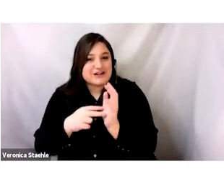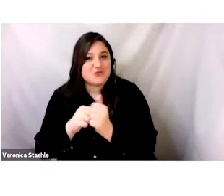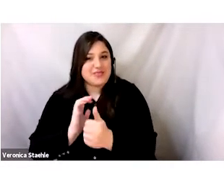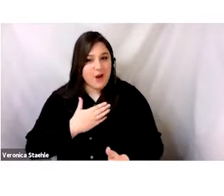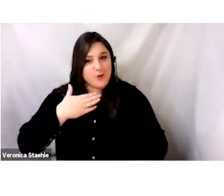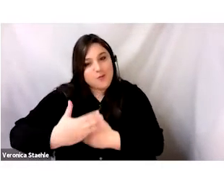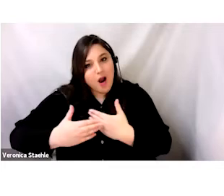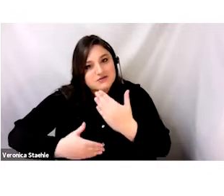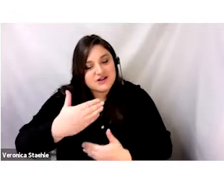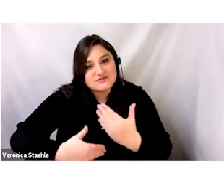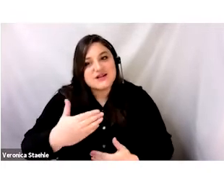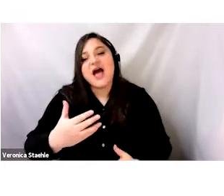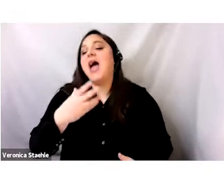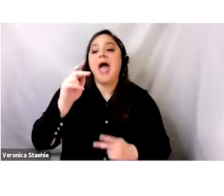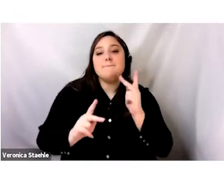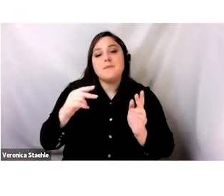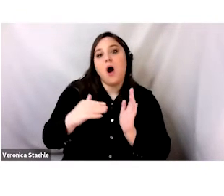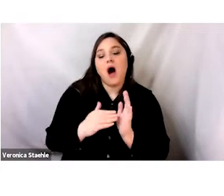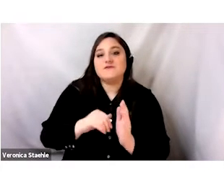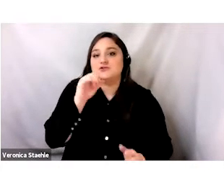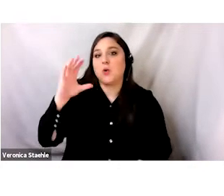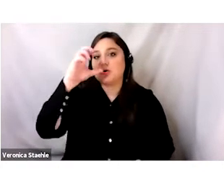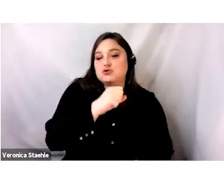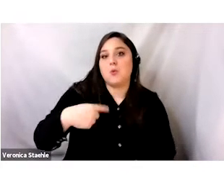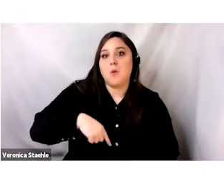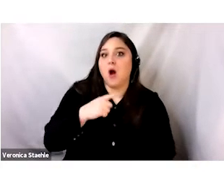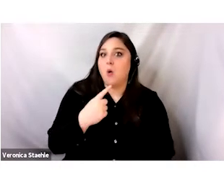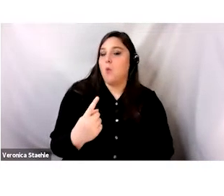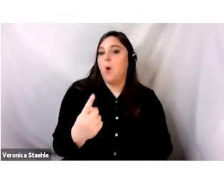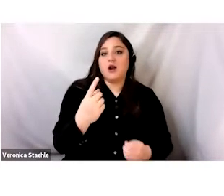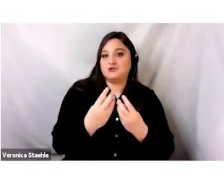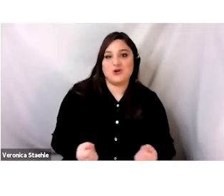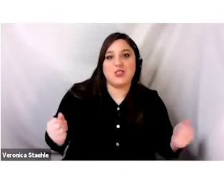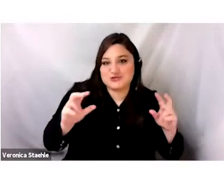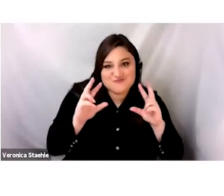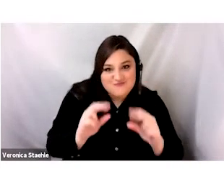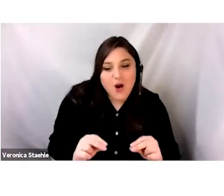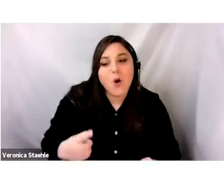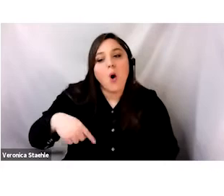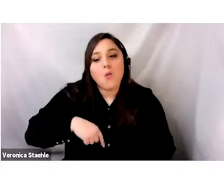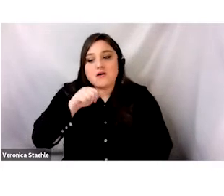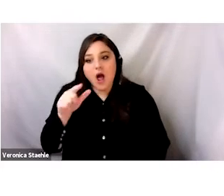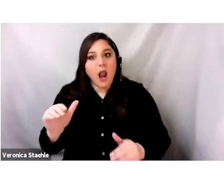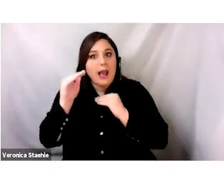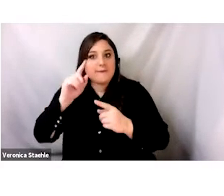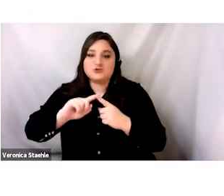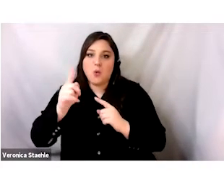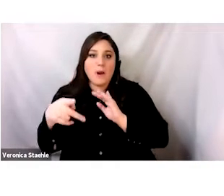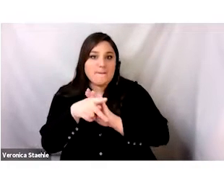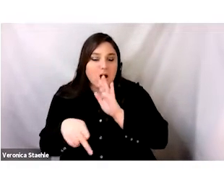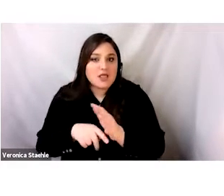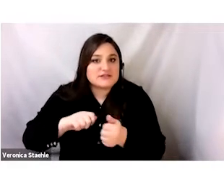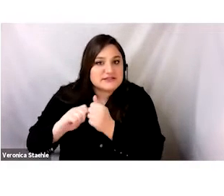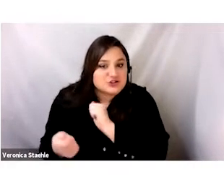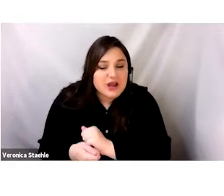that there's a one silver bullet solution to address the issue. We're not just looking at policy change. We're not just looking at curriculum design.